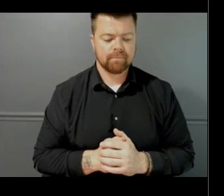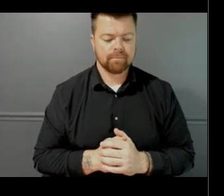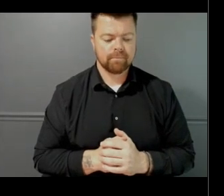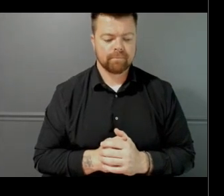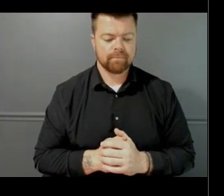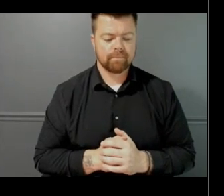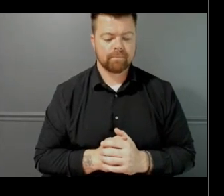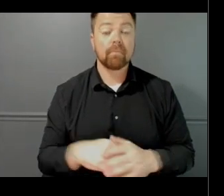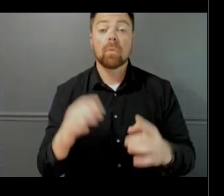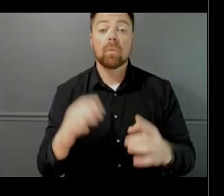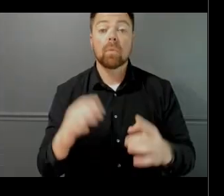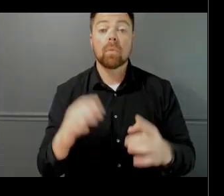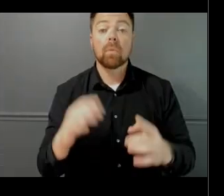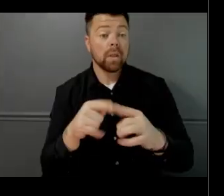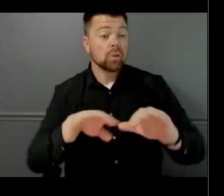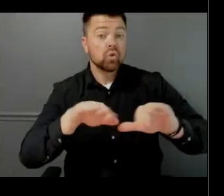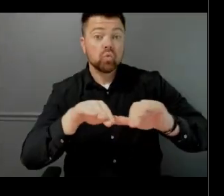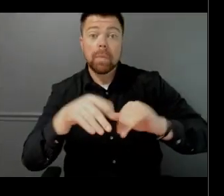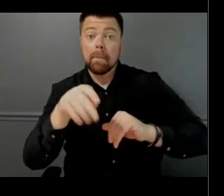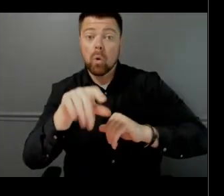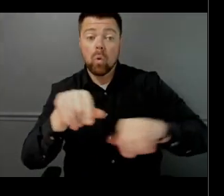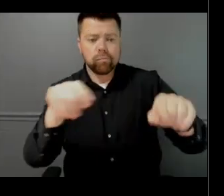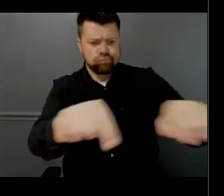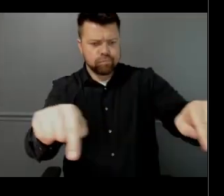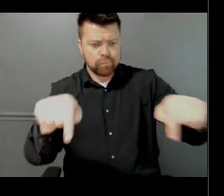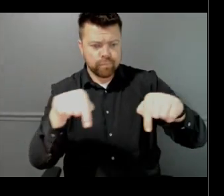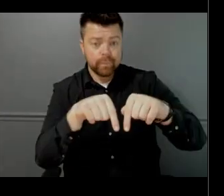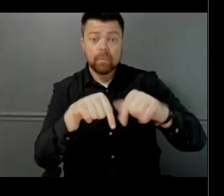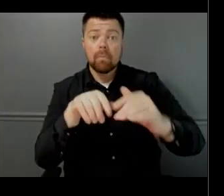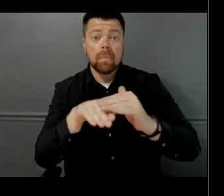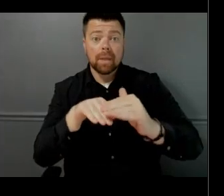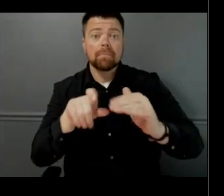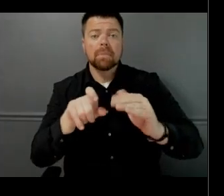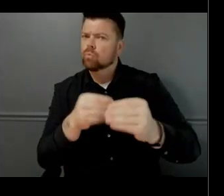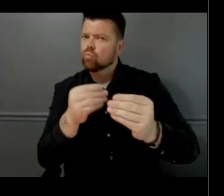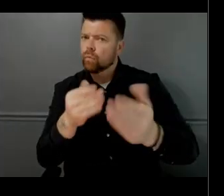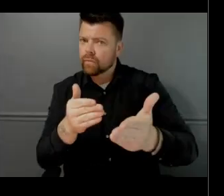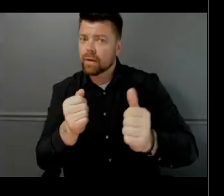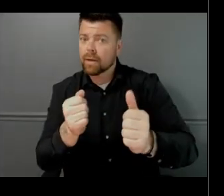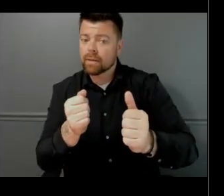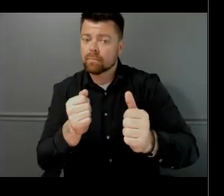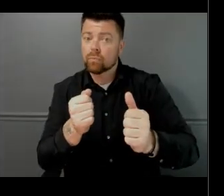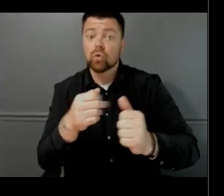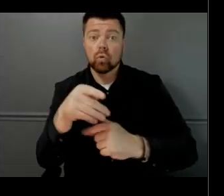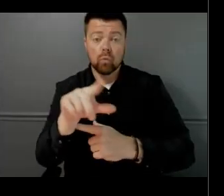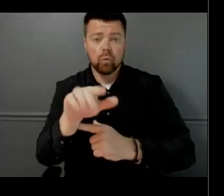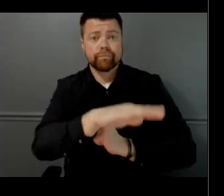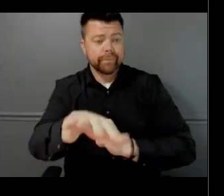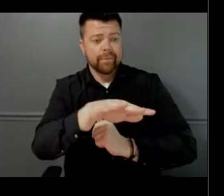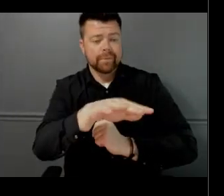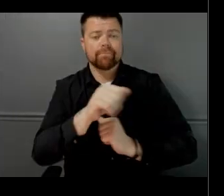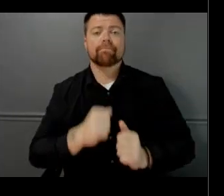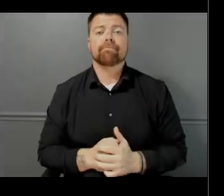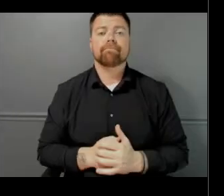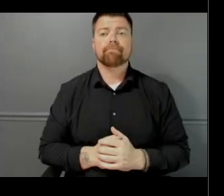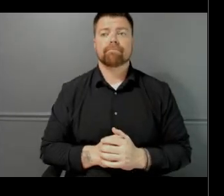When there is a swimming pool, access must be provided to the pool area.